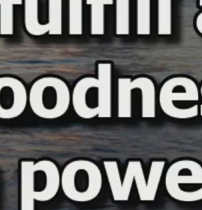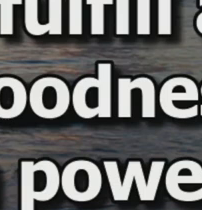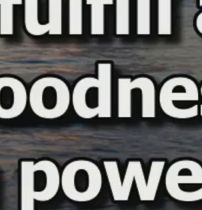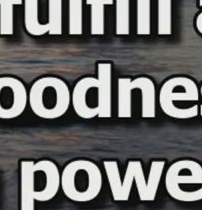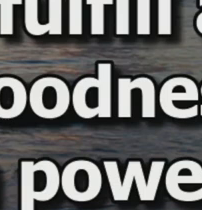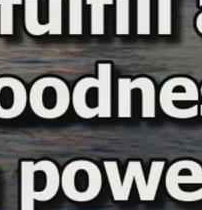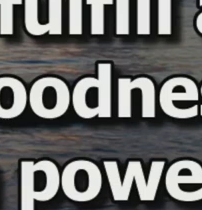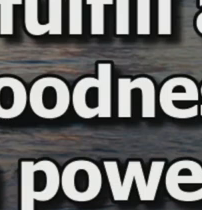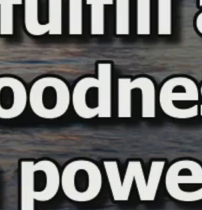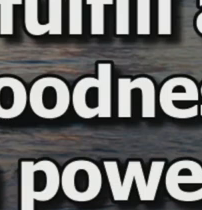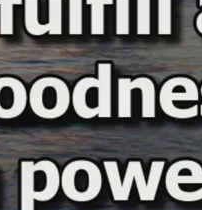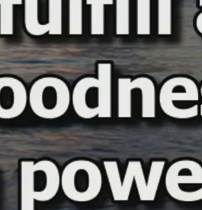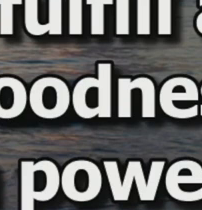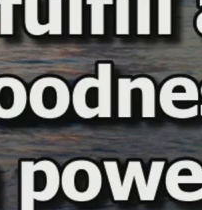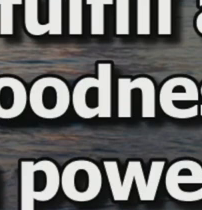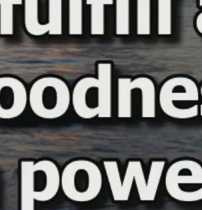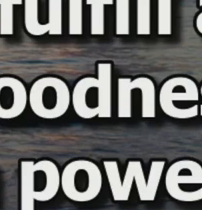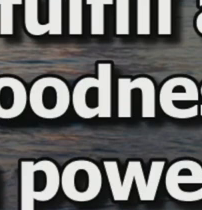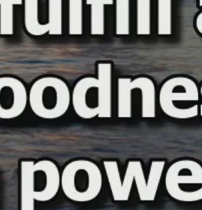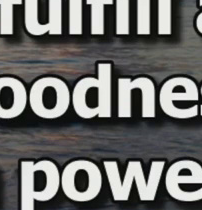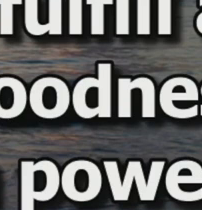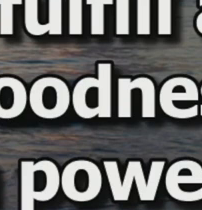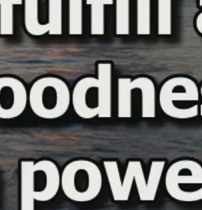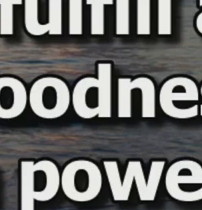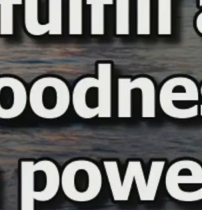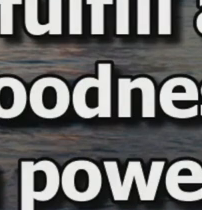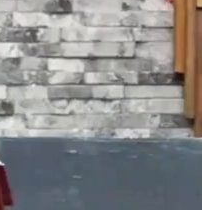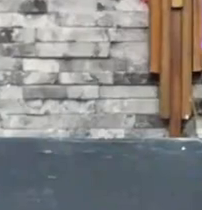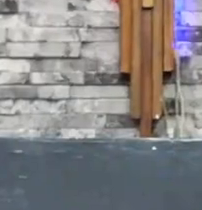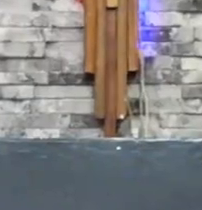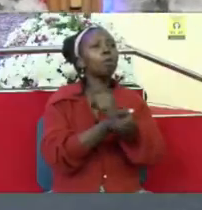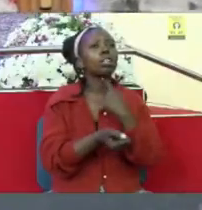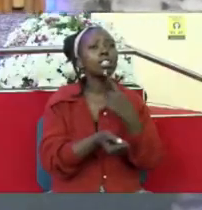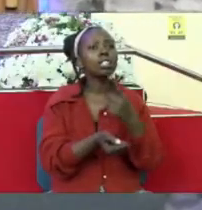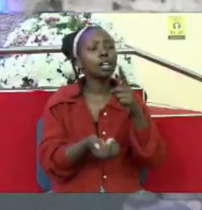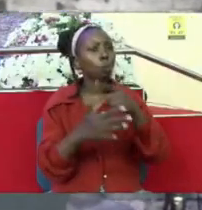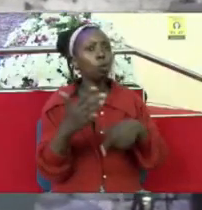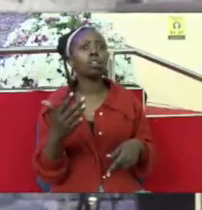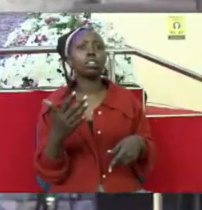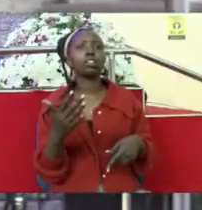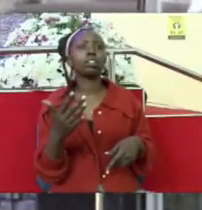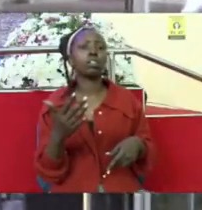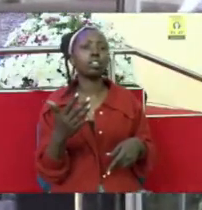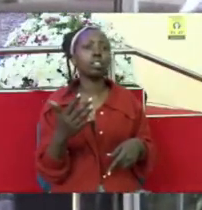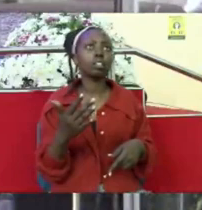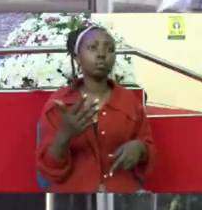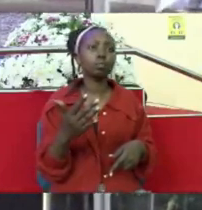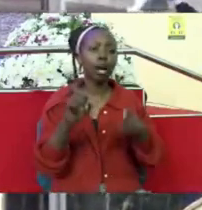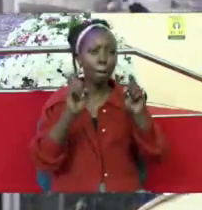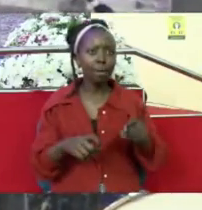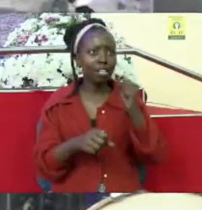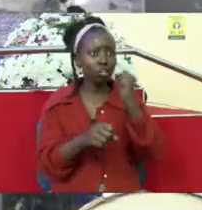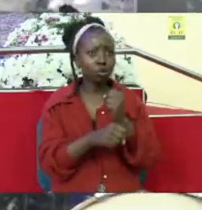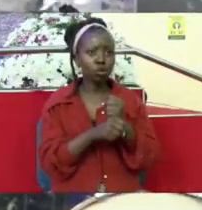goodness, and the work of faith with power. In other words, Paul is trying to say, Paulo anajaribu kusema, the non-negotiable, kila ambacho sio cha kudadini, once you have